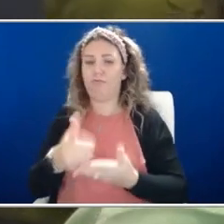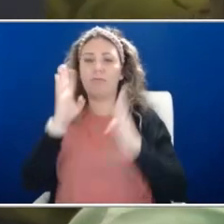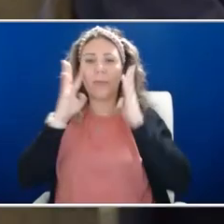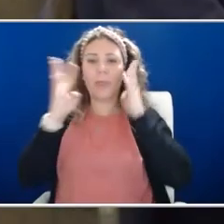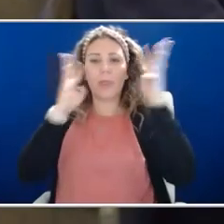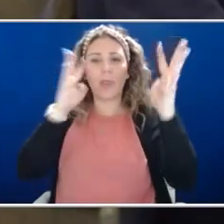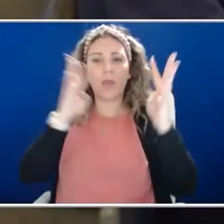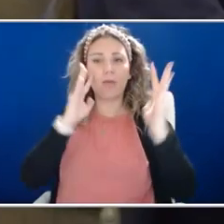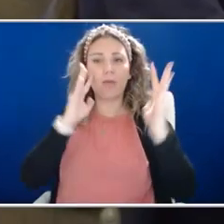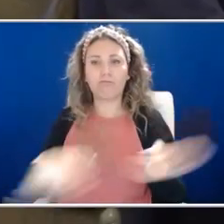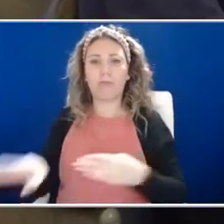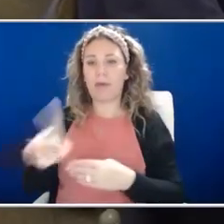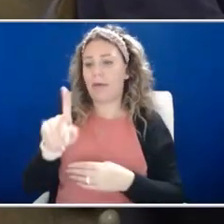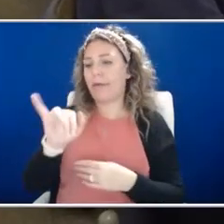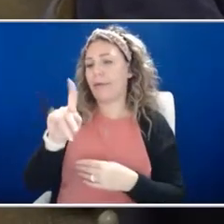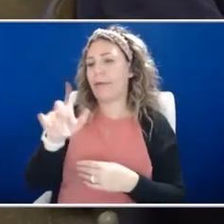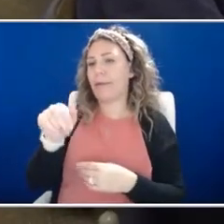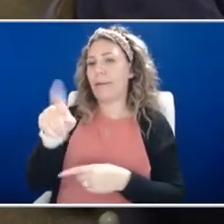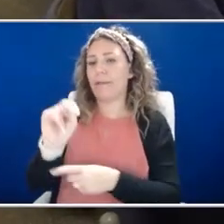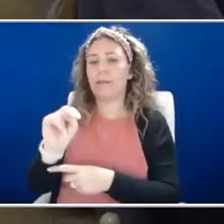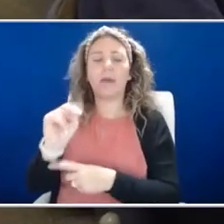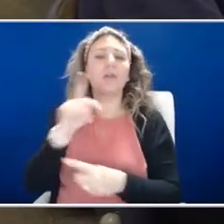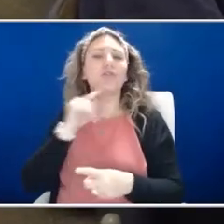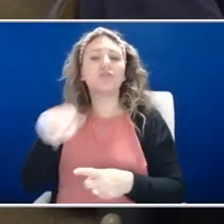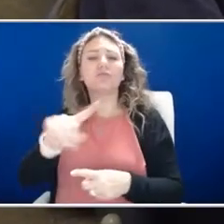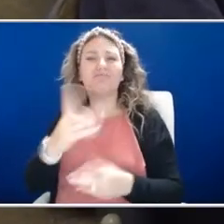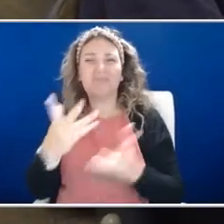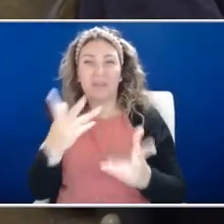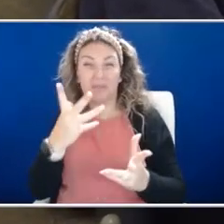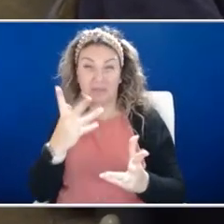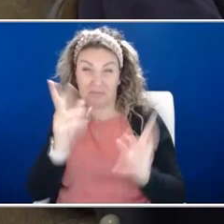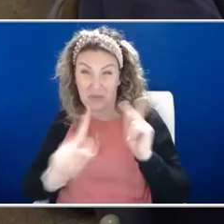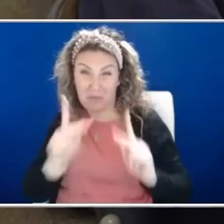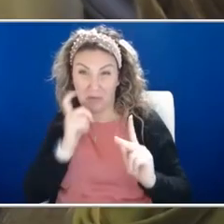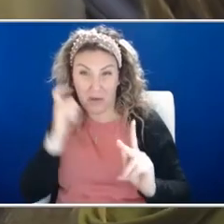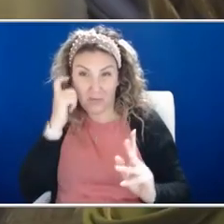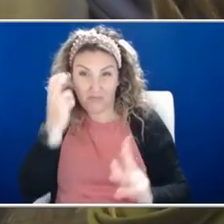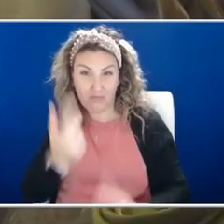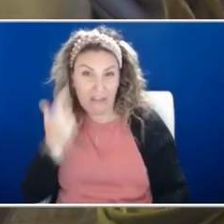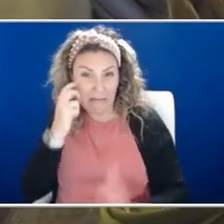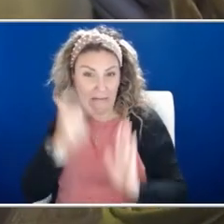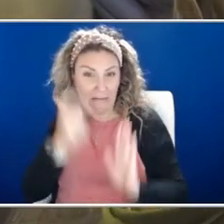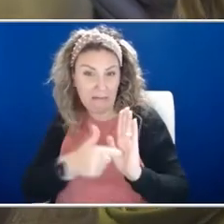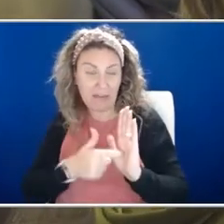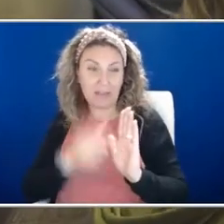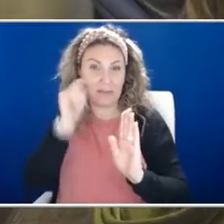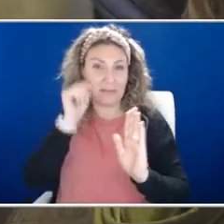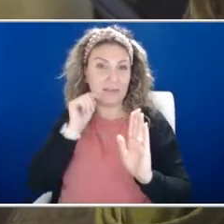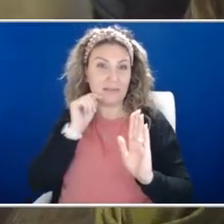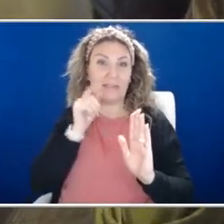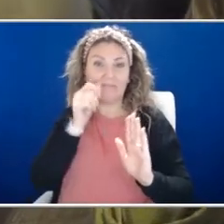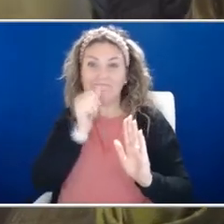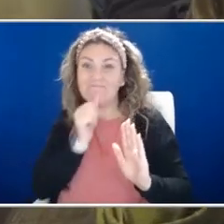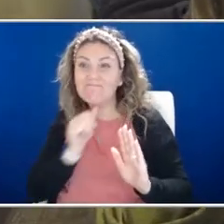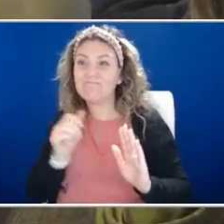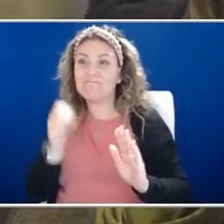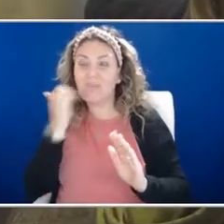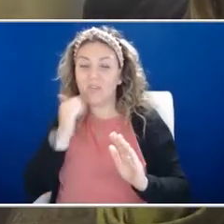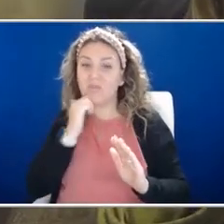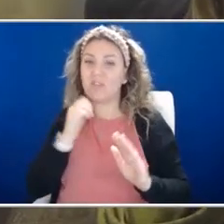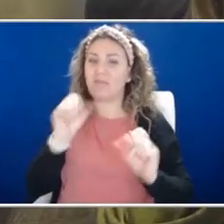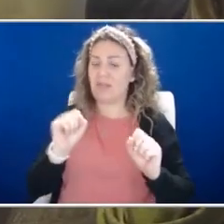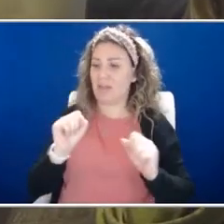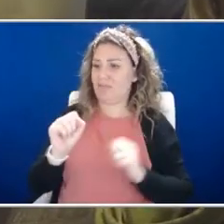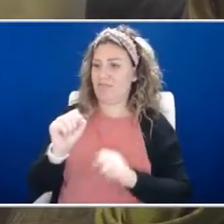says many people might not realize the stresses that teens deal with every day. It's constant. Stressors can include social media. That